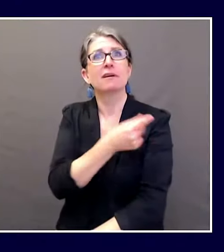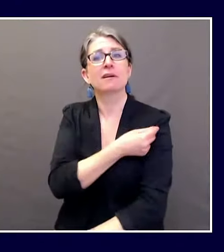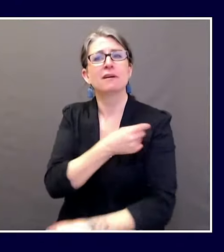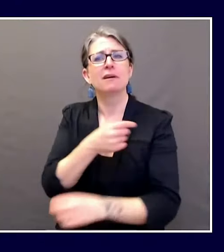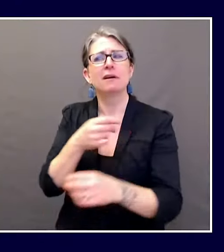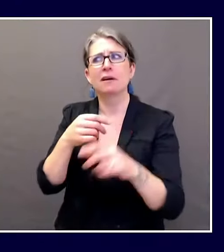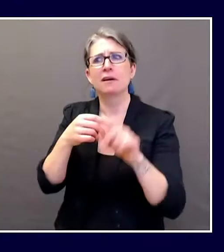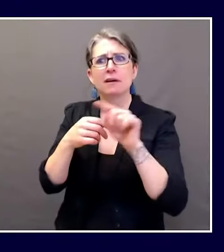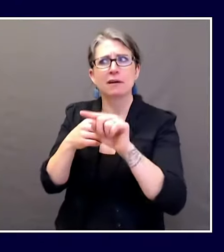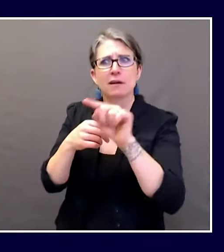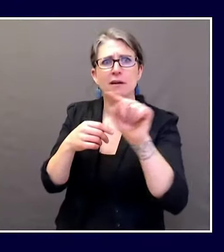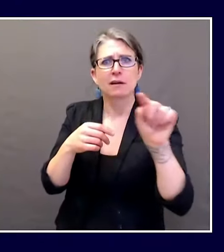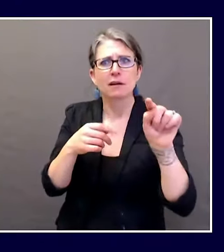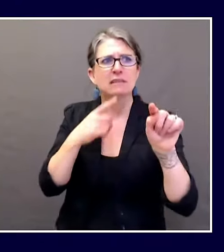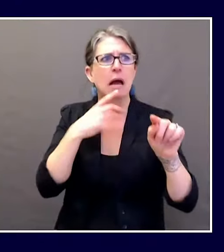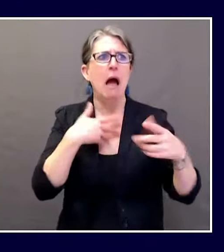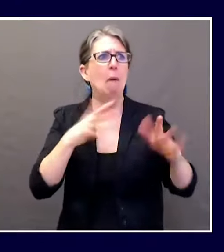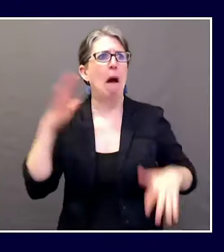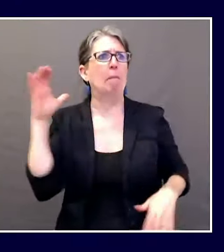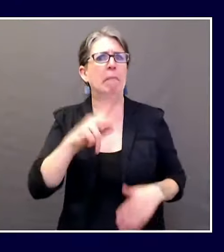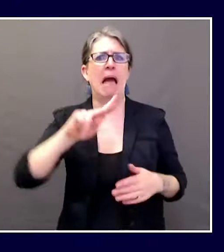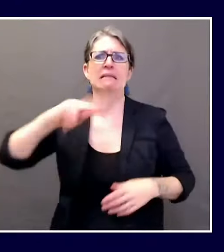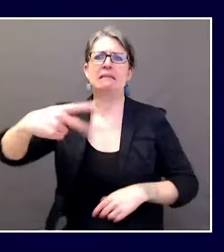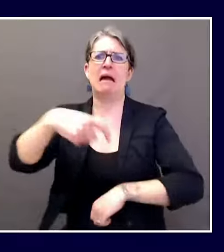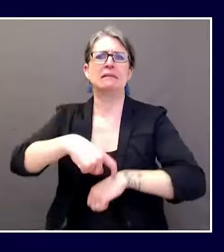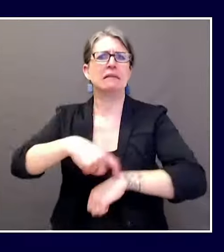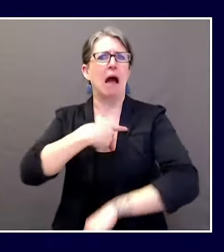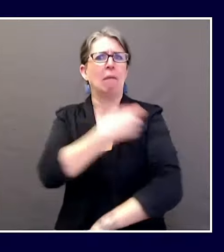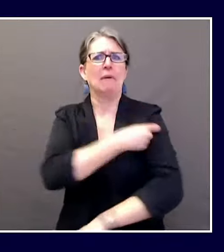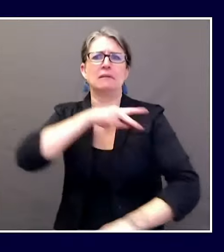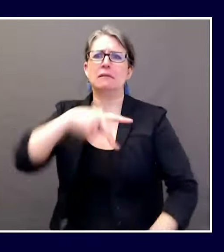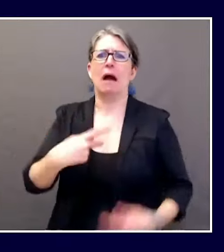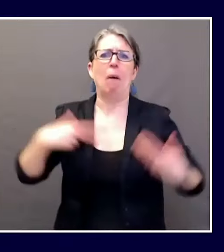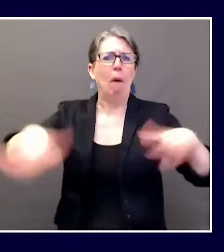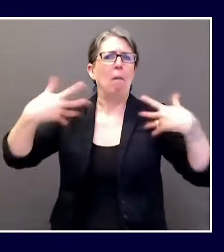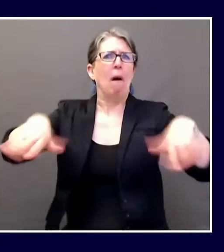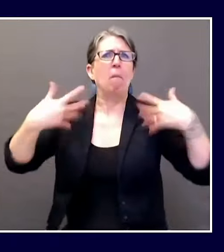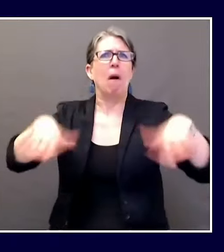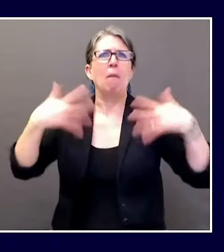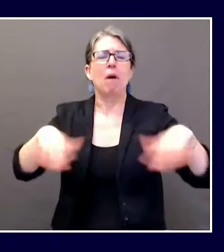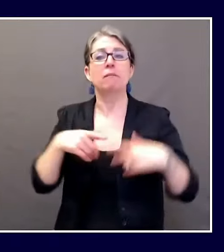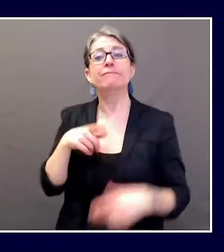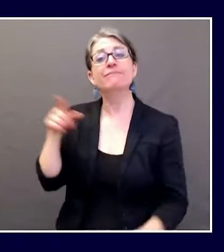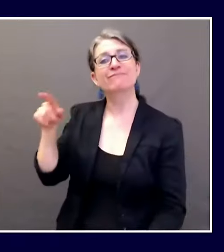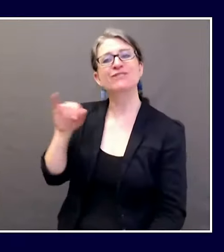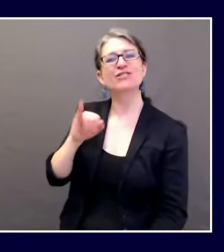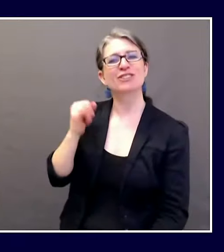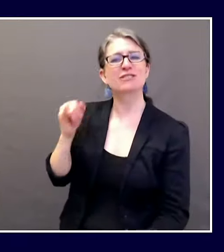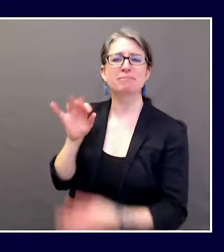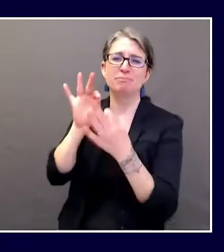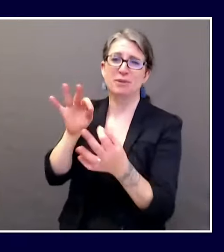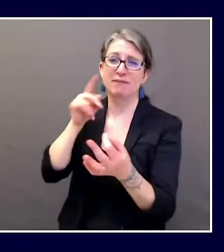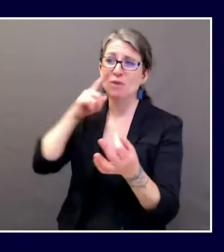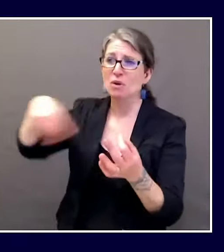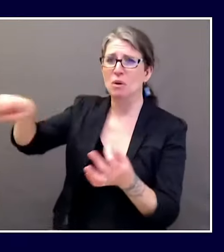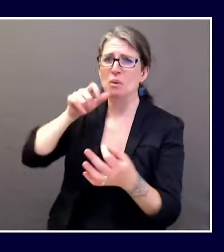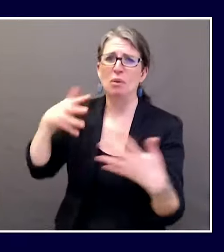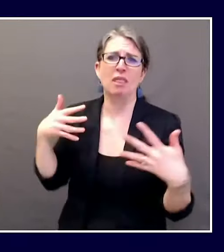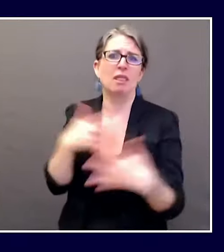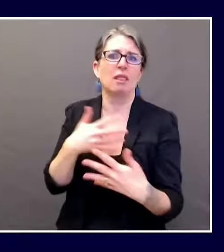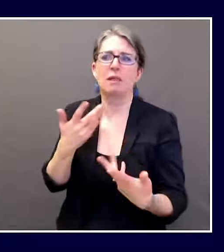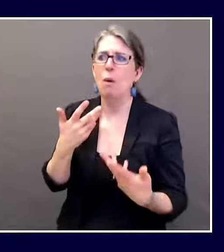the J&J vaccine meets their needs as well. So we think drive-throughs, as we see more J&J, will be an increasing